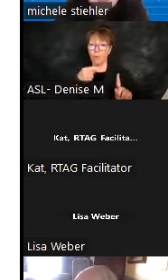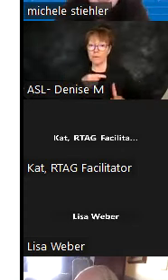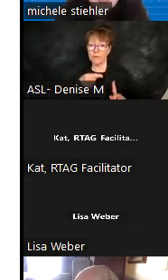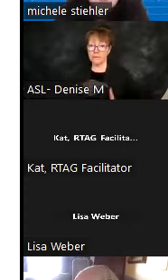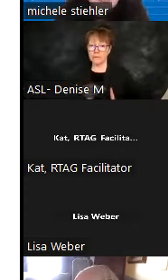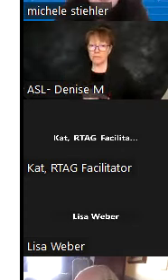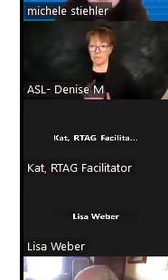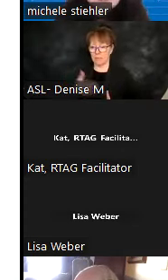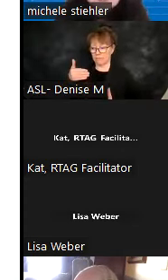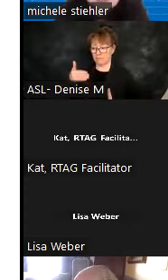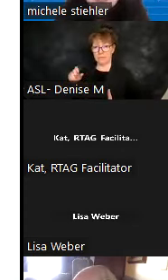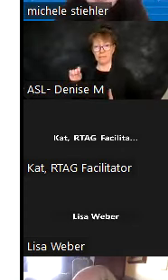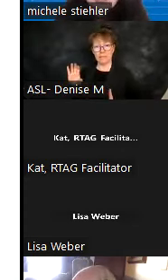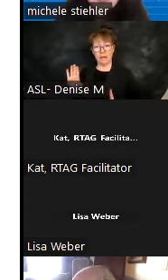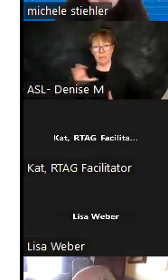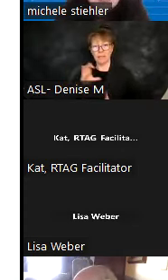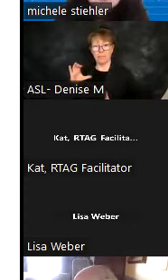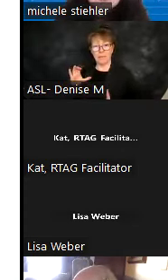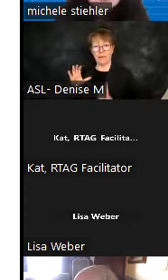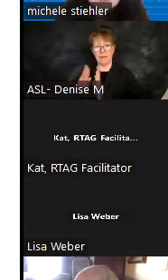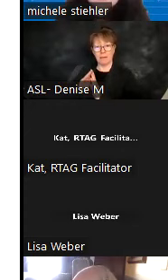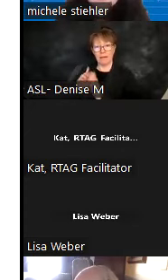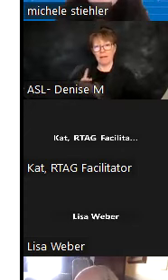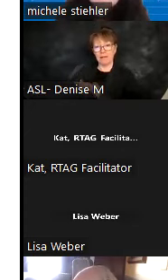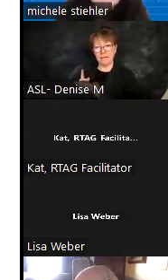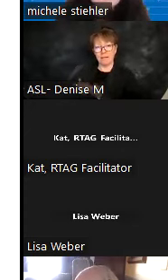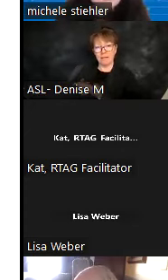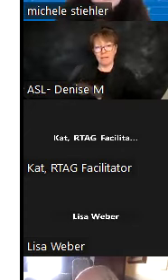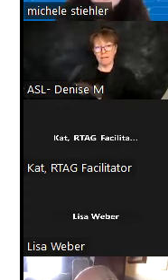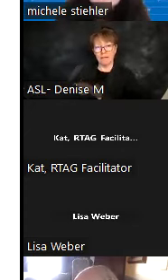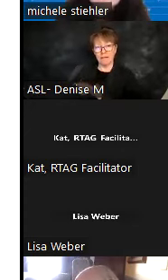meeting where we discussed the issue that we're looking to speak to